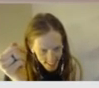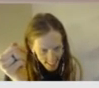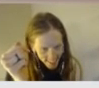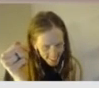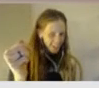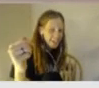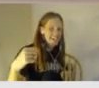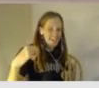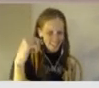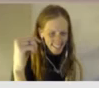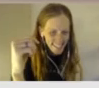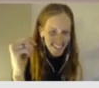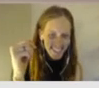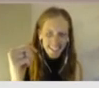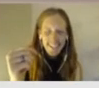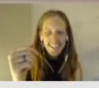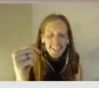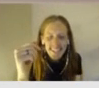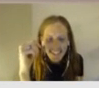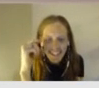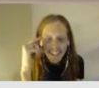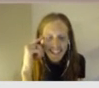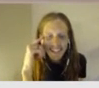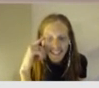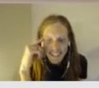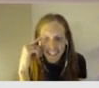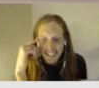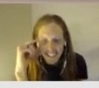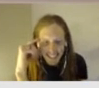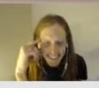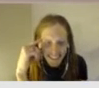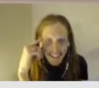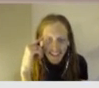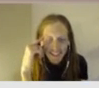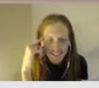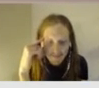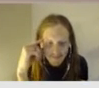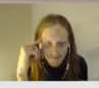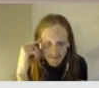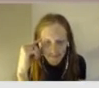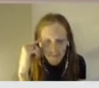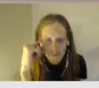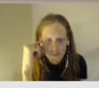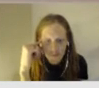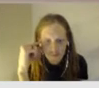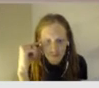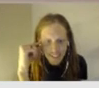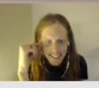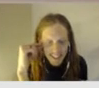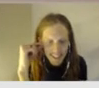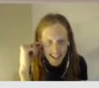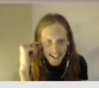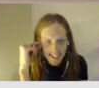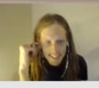Thursday." Well, I appreciate it. So yeah, it kind of allows me to be a different person in some ways, which is